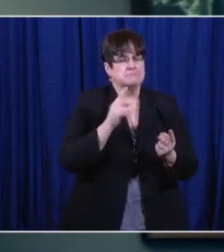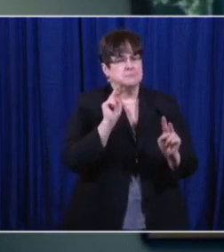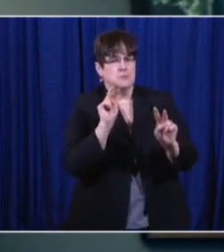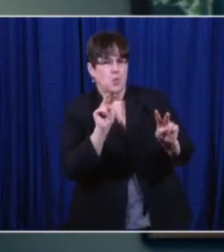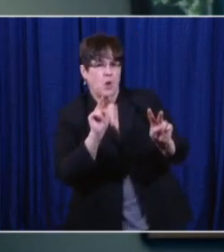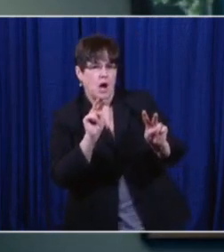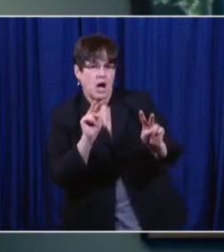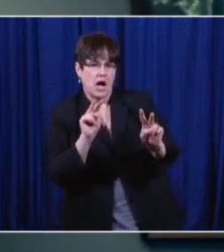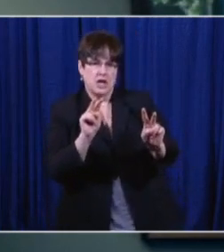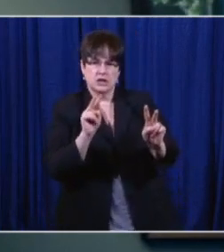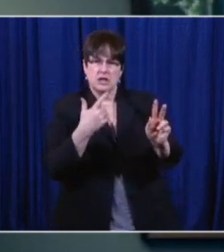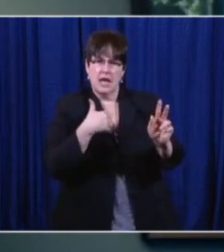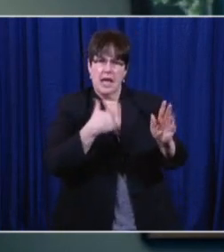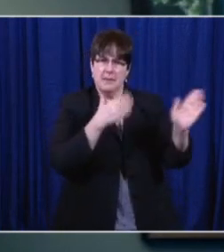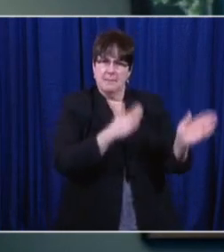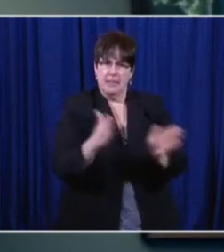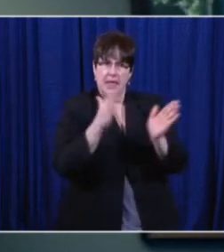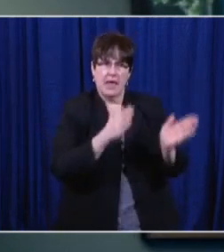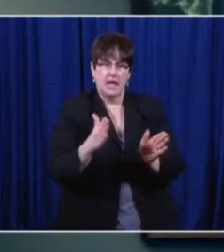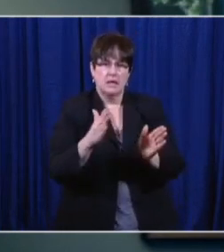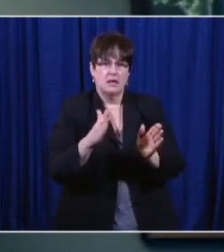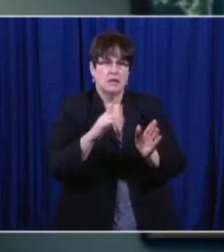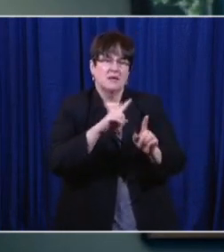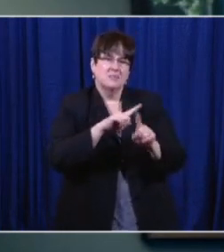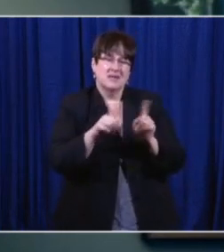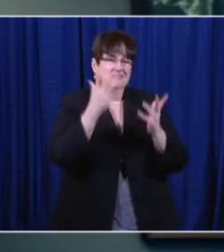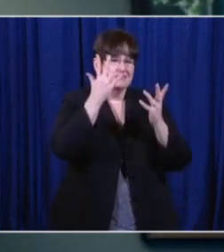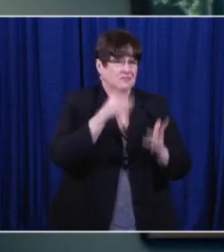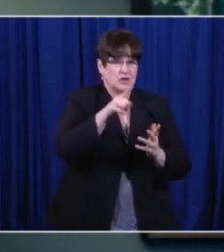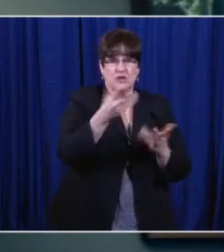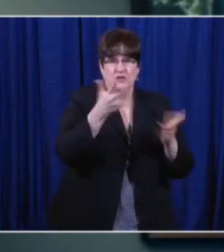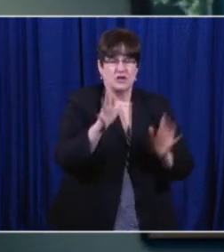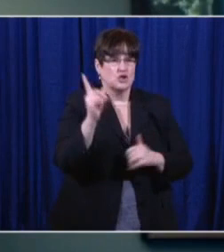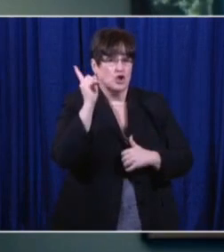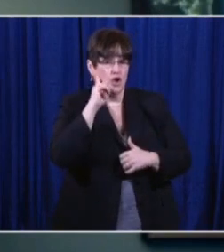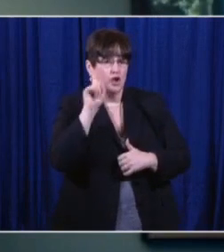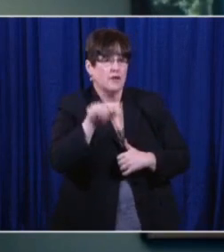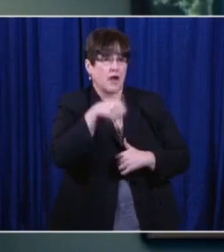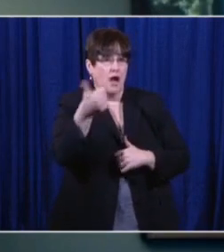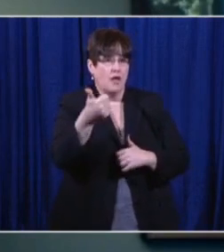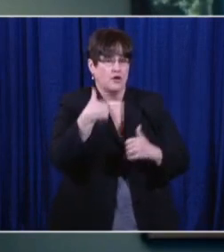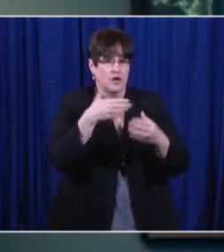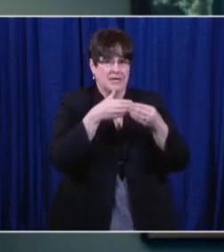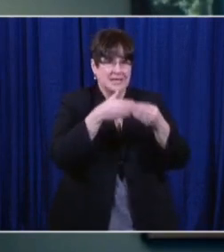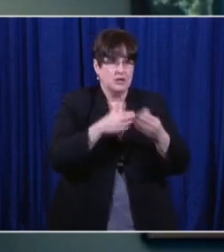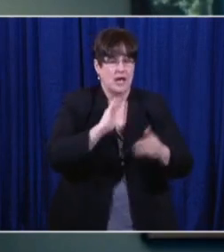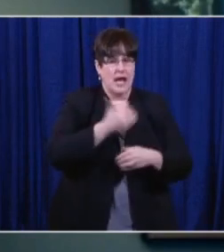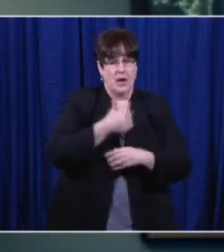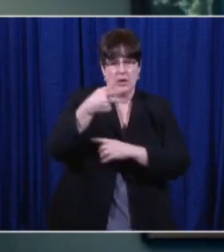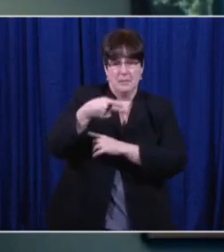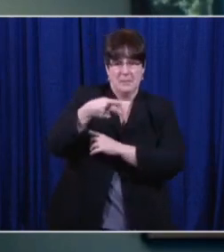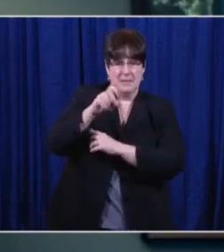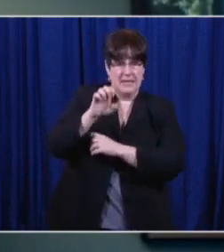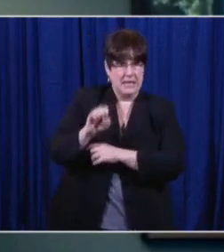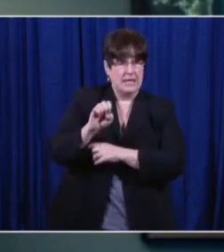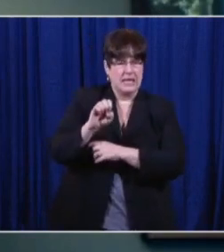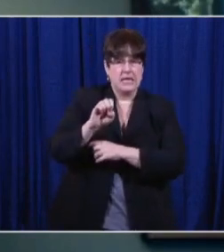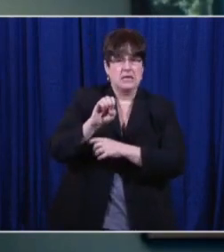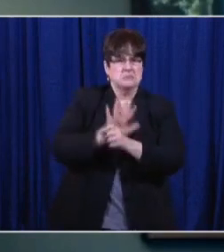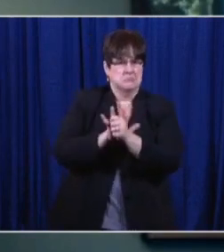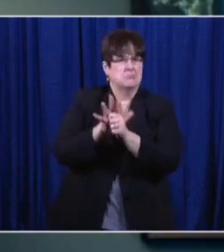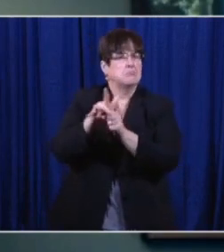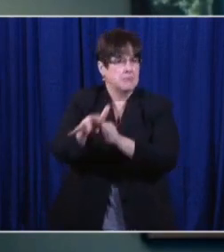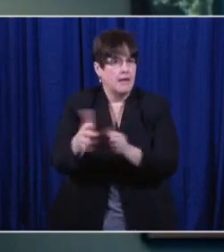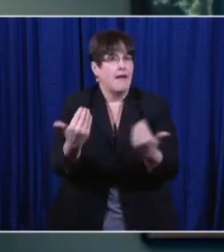to be prepared. Well, unfortunately, as you've heard from my colleagues, while our PPE supplies are in good shape,